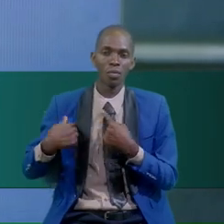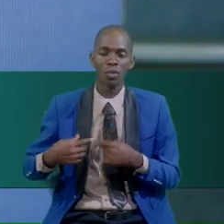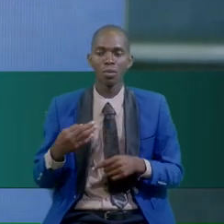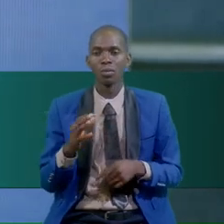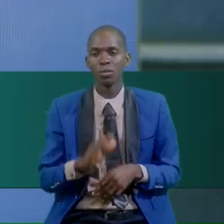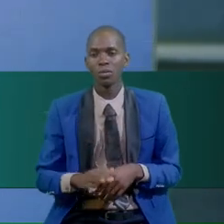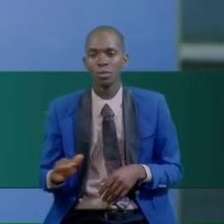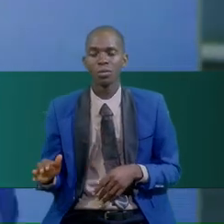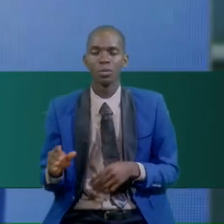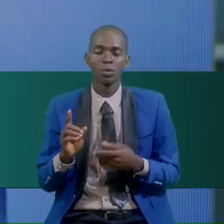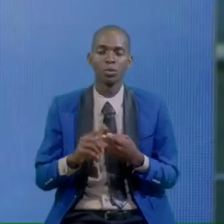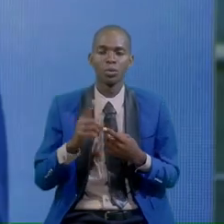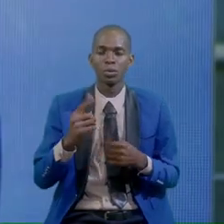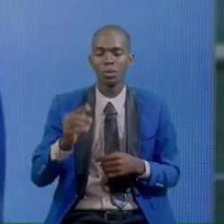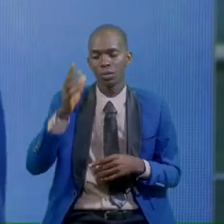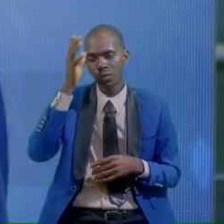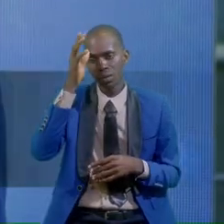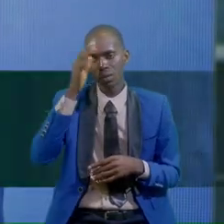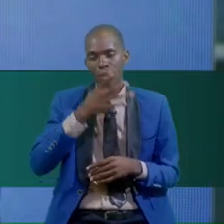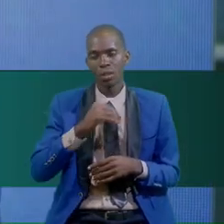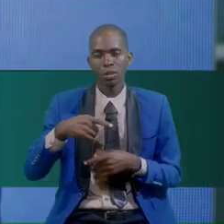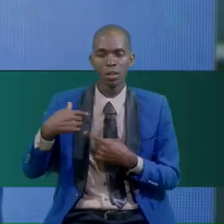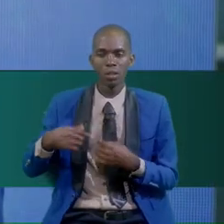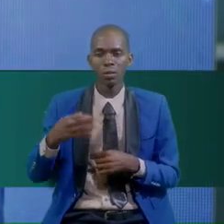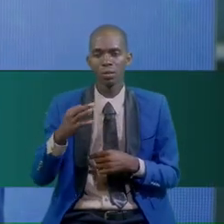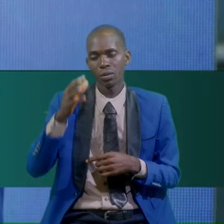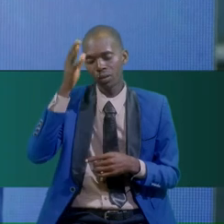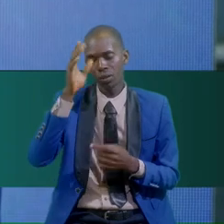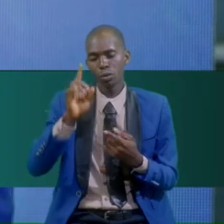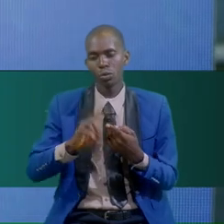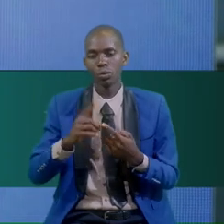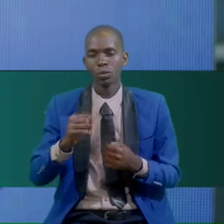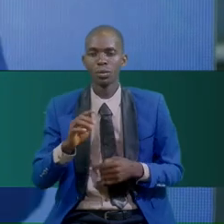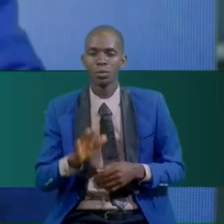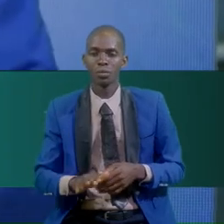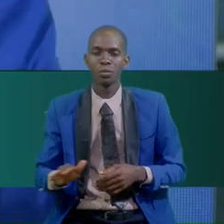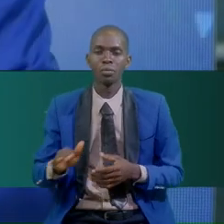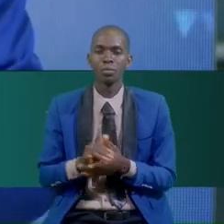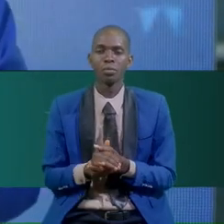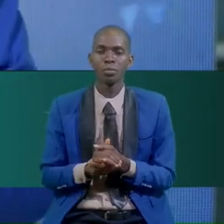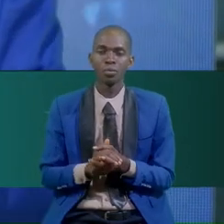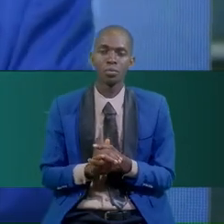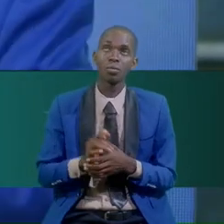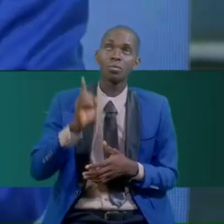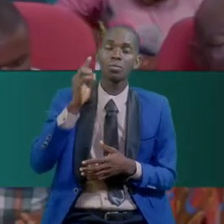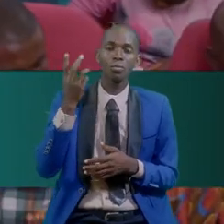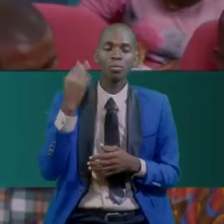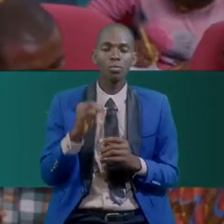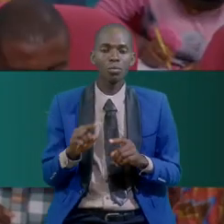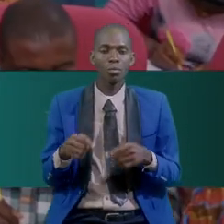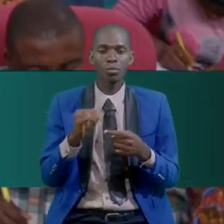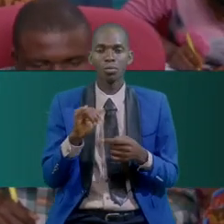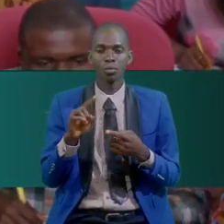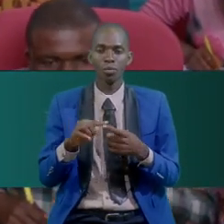their fathers, and the hearts of the fathers unto their children. He was going to send the